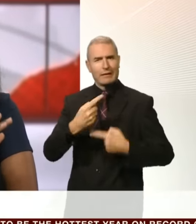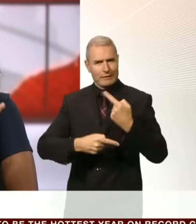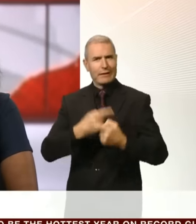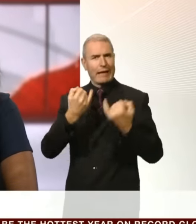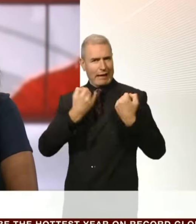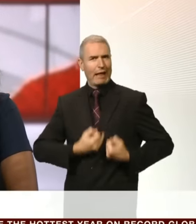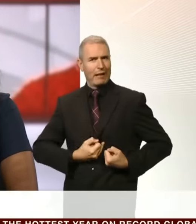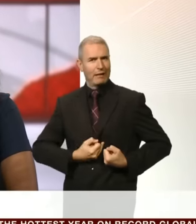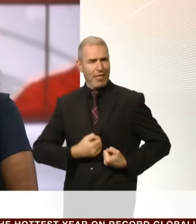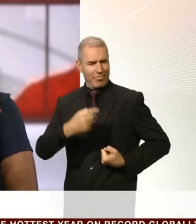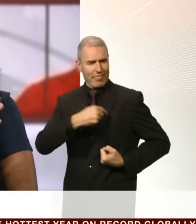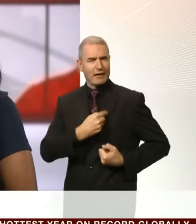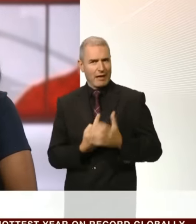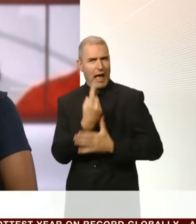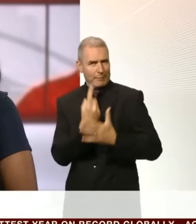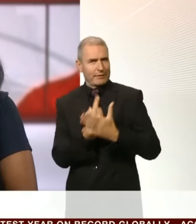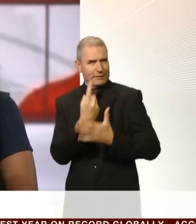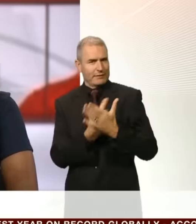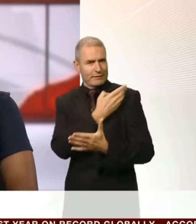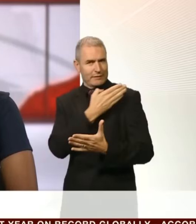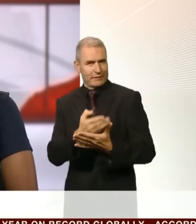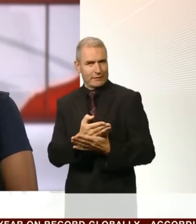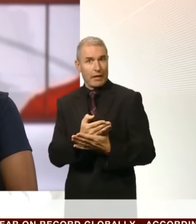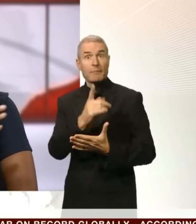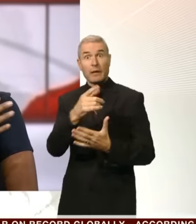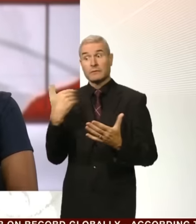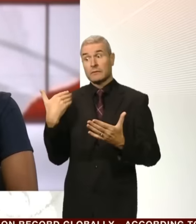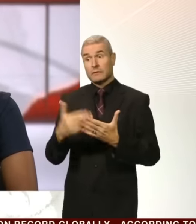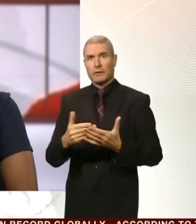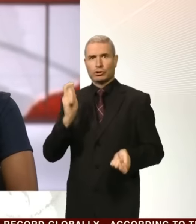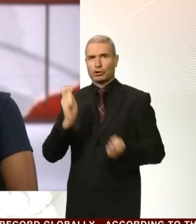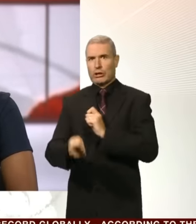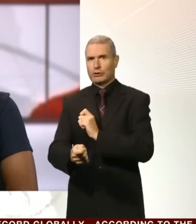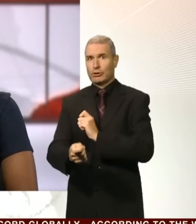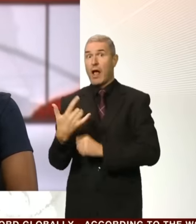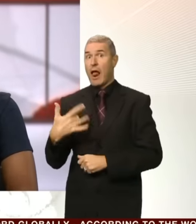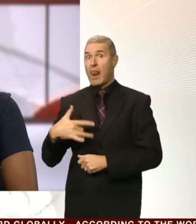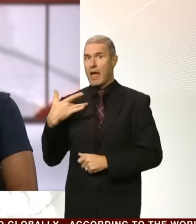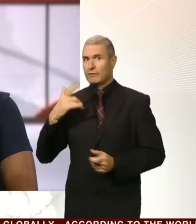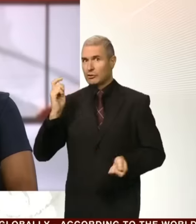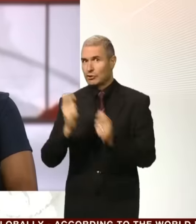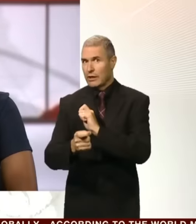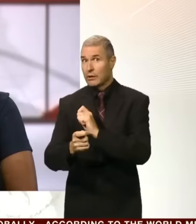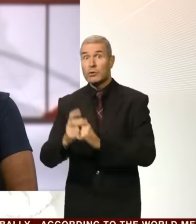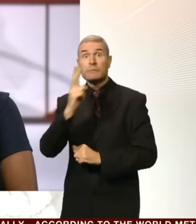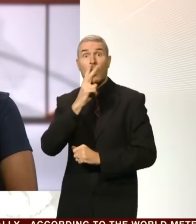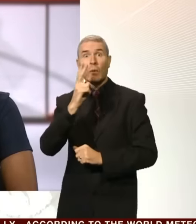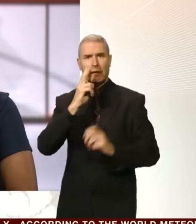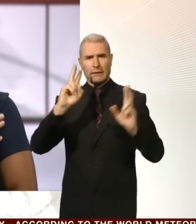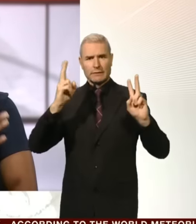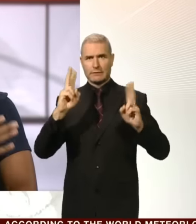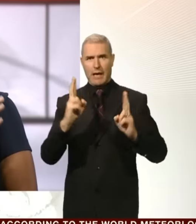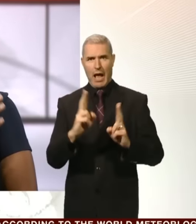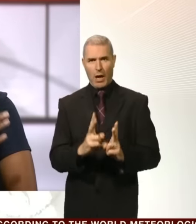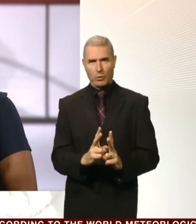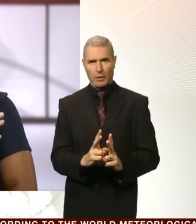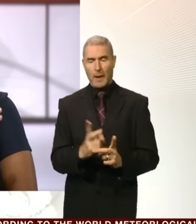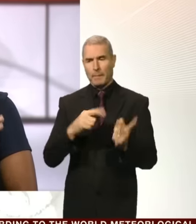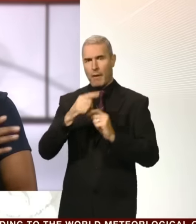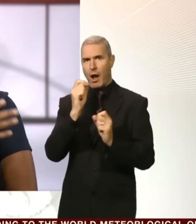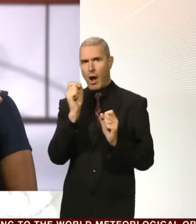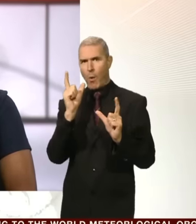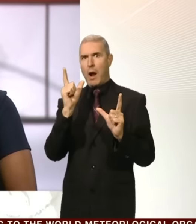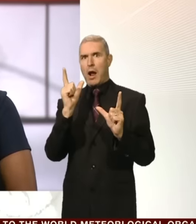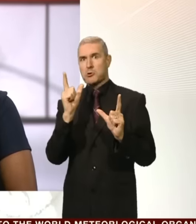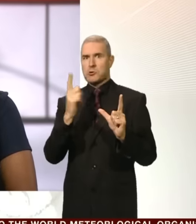in England and Wales. But if you think about it, a lot has changed. Lifestyles have changed. Smoking's gone down dramatically. People are much more